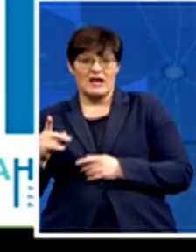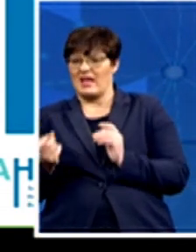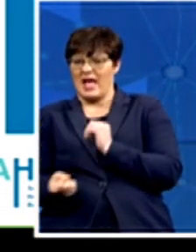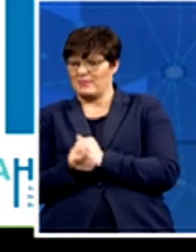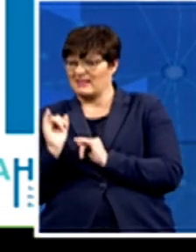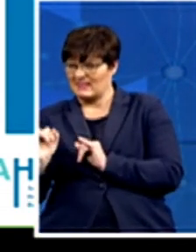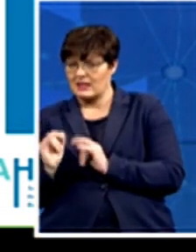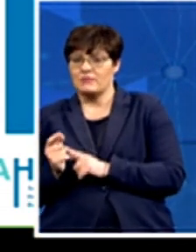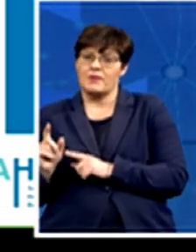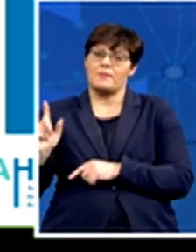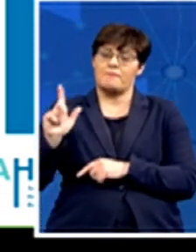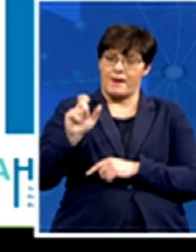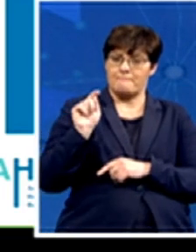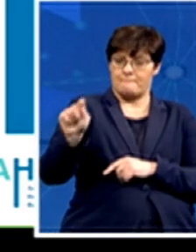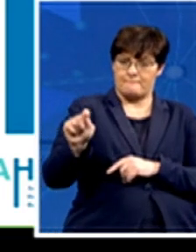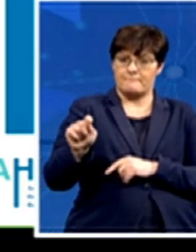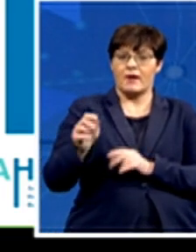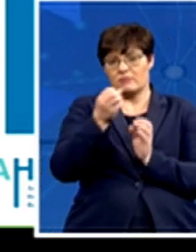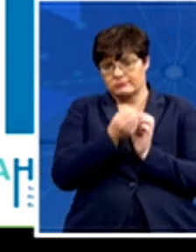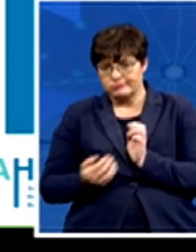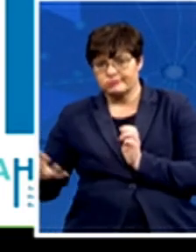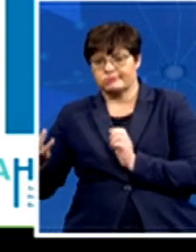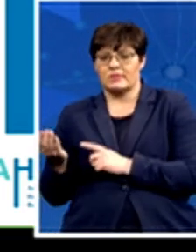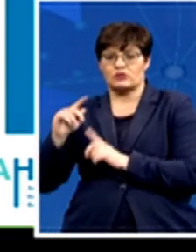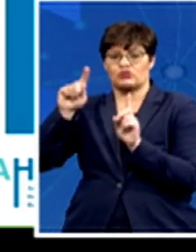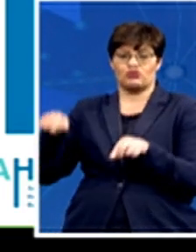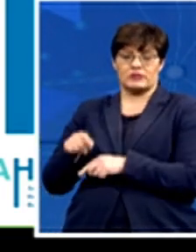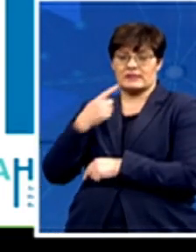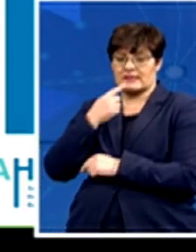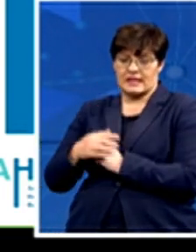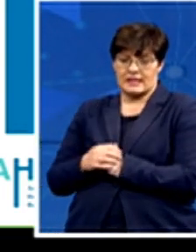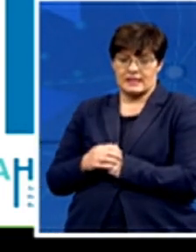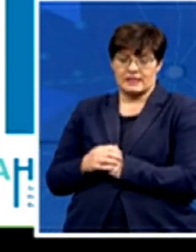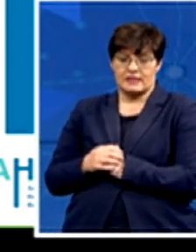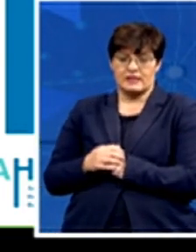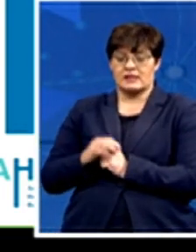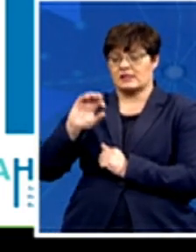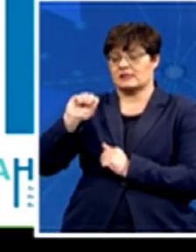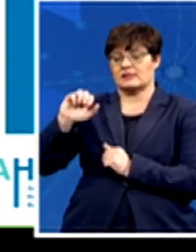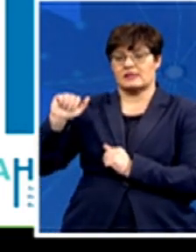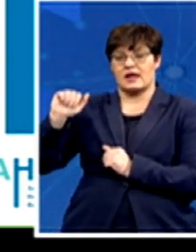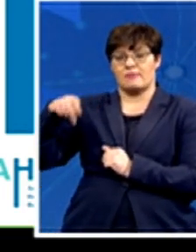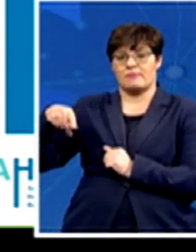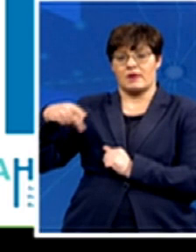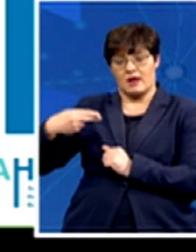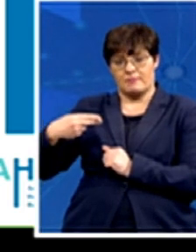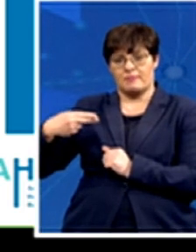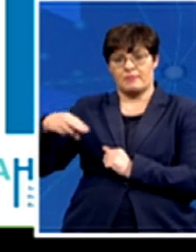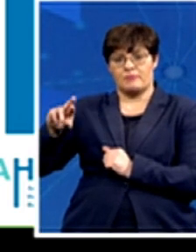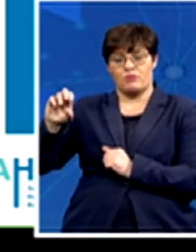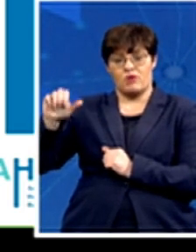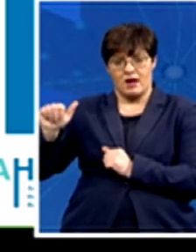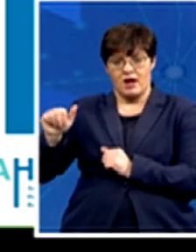will take you to this screen here that says SAHPRA adverse drug reaction and product quality reporting, and then automatically you need